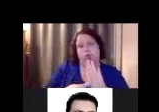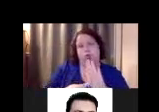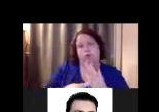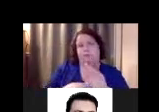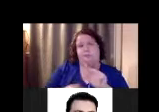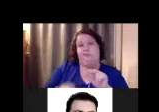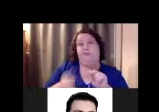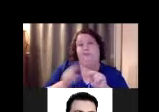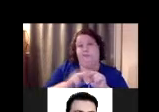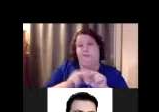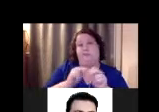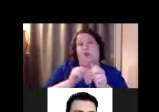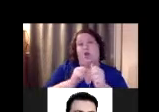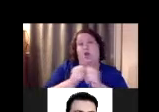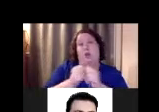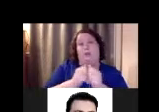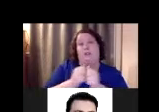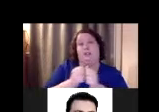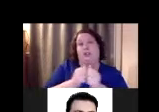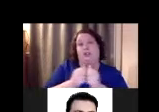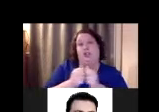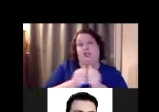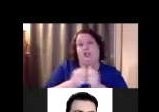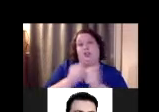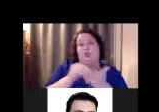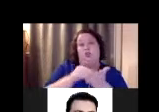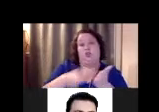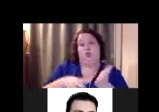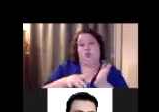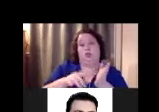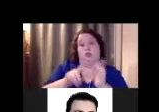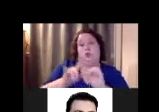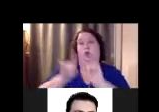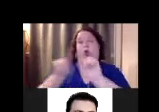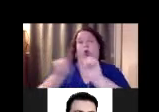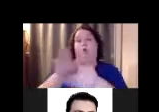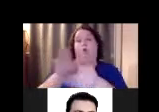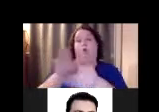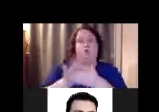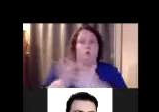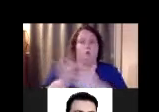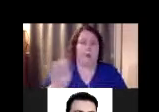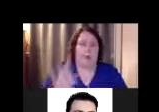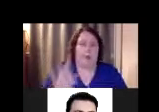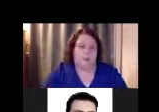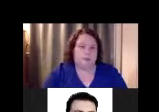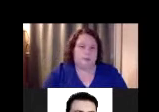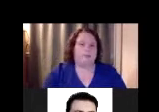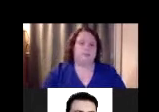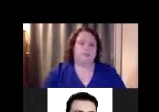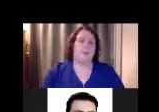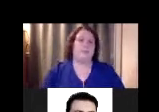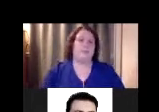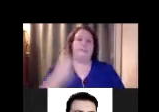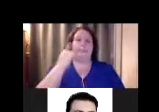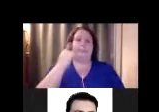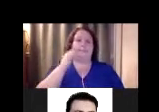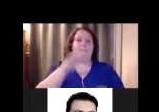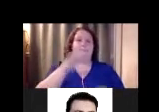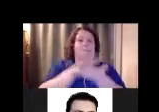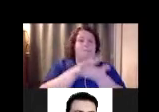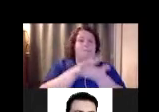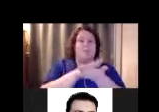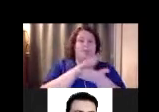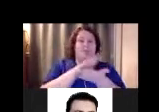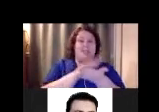competition, education, and I think the quality of our facilities makes such a huge